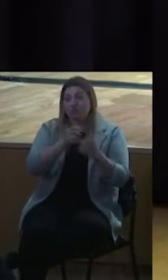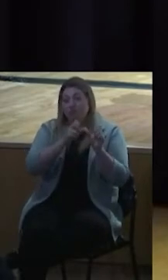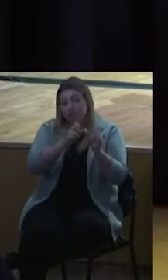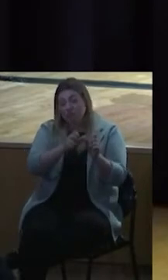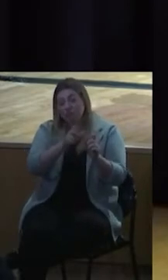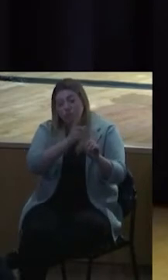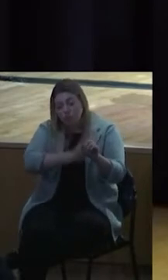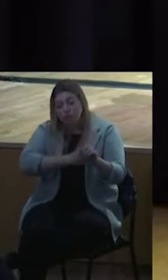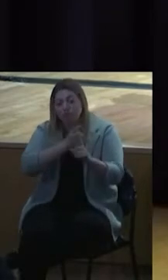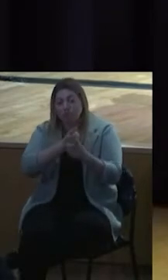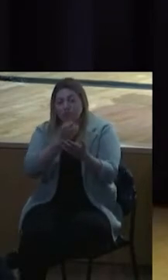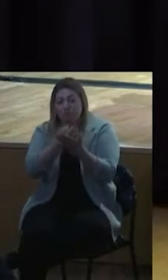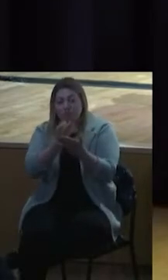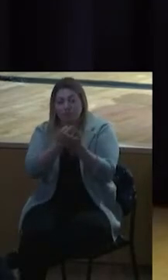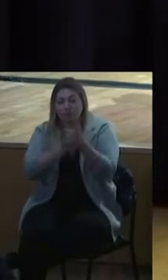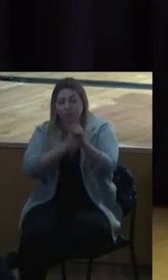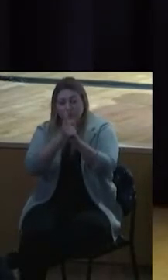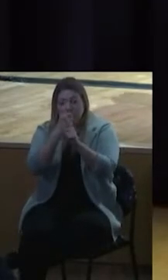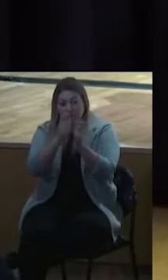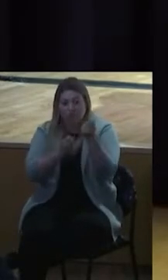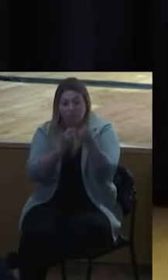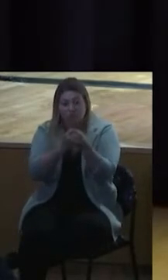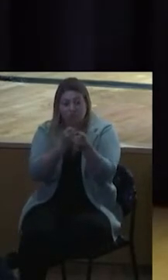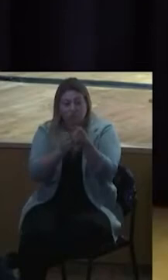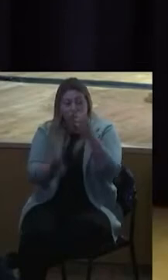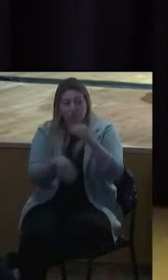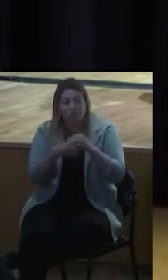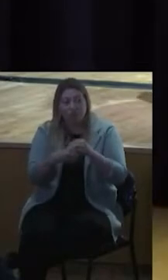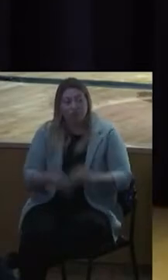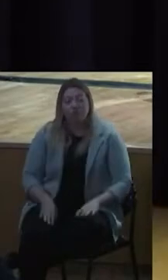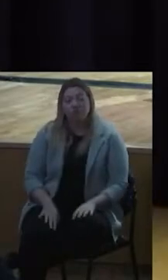that the support for these things. Yeah.